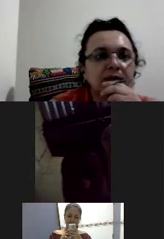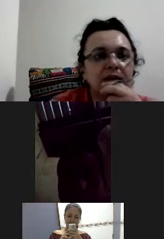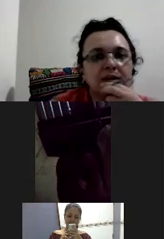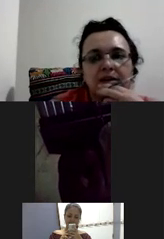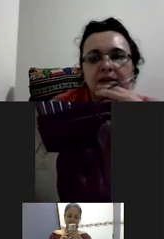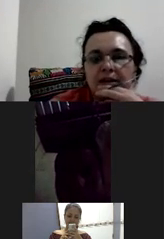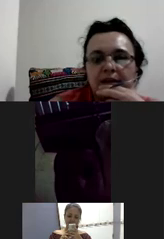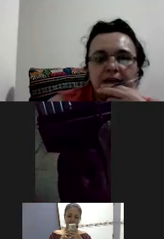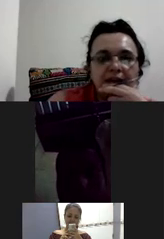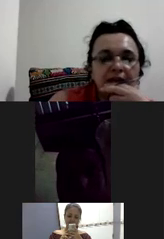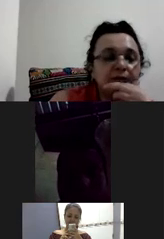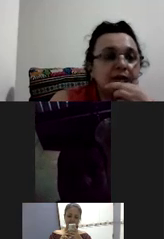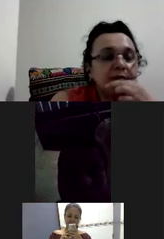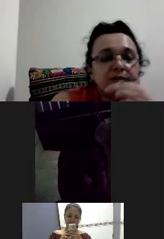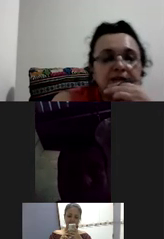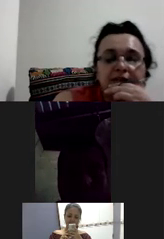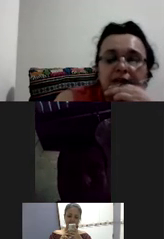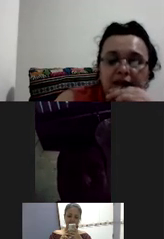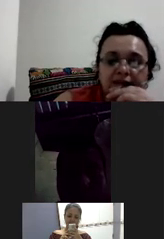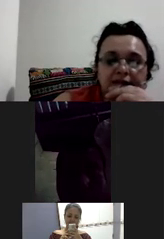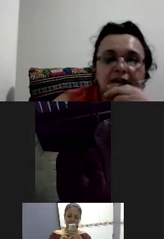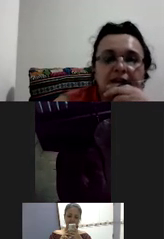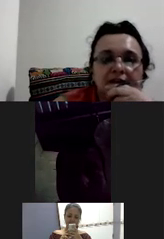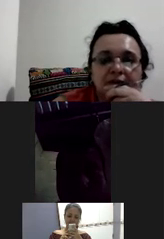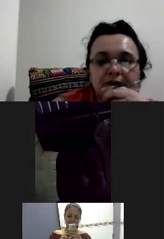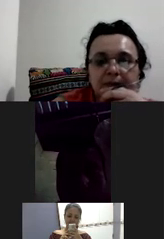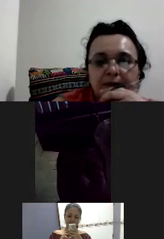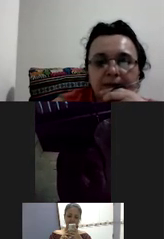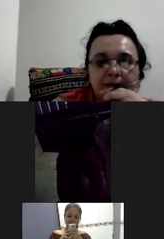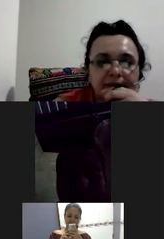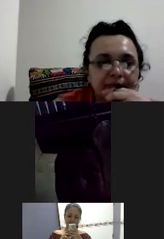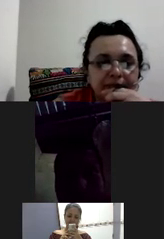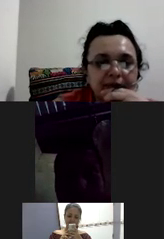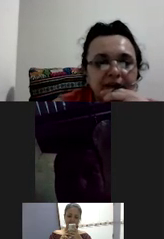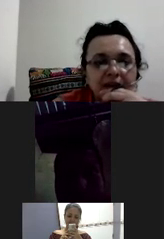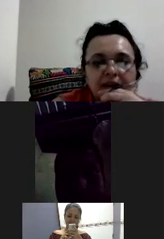Yes. Okay. Yes. Thank you very much. A nice recipe.